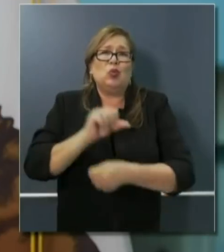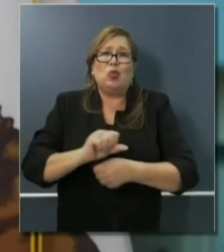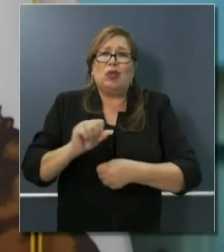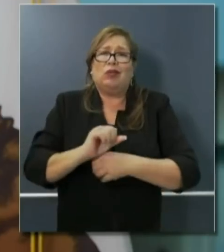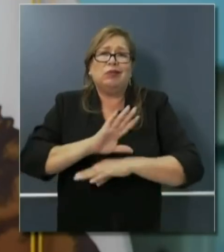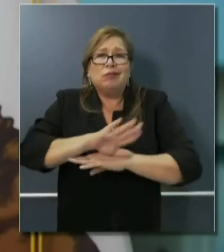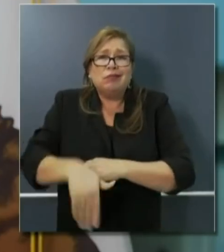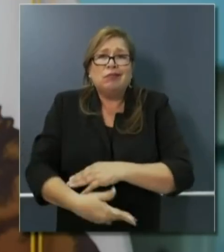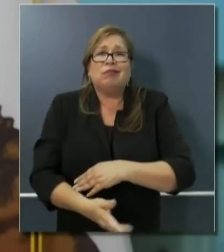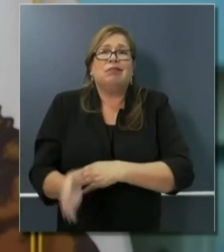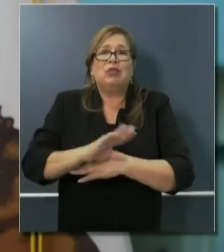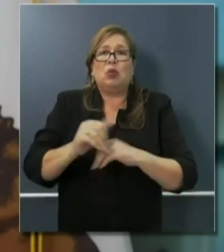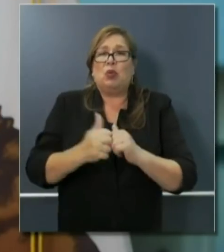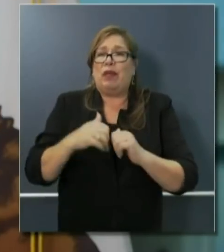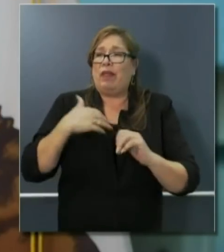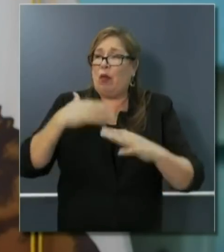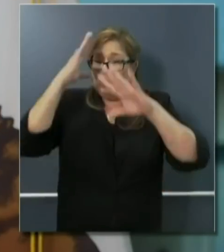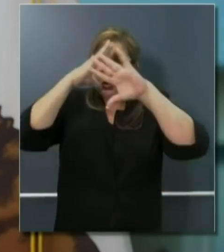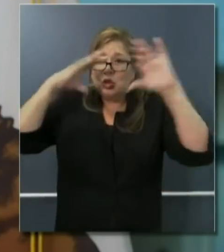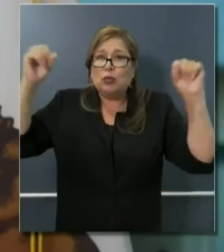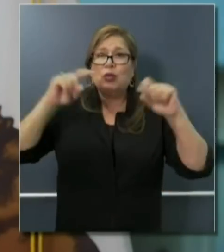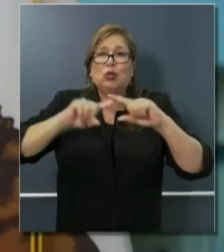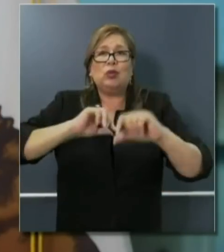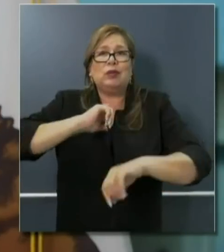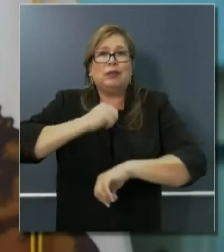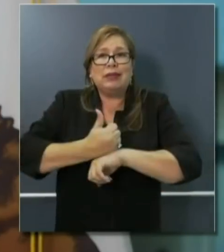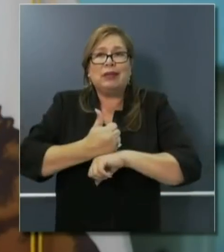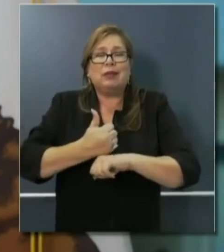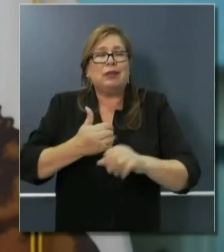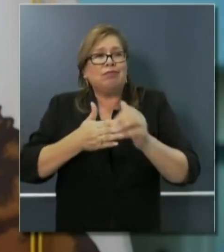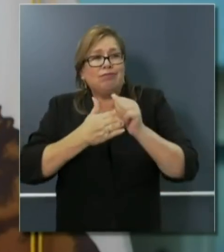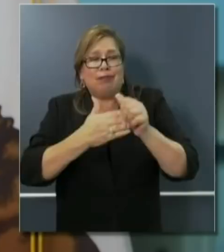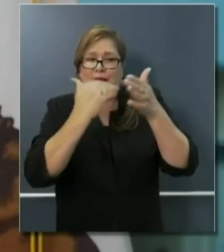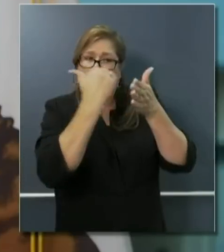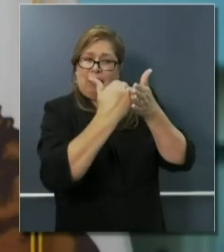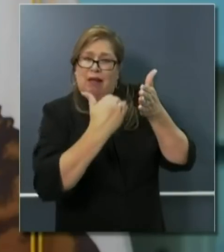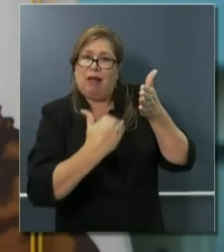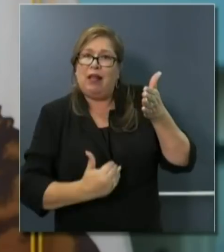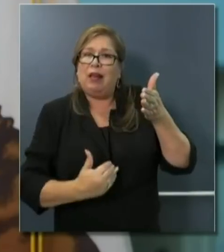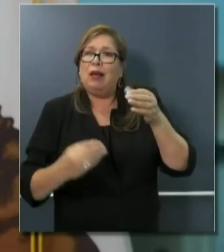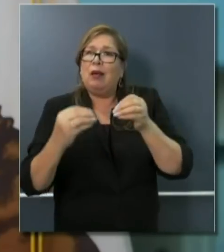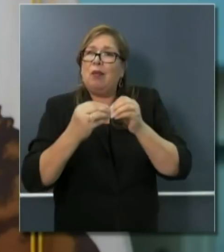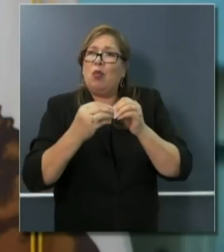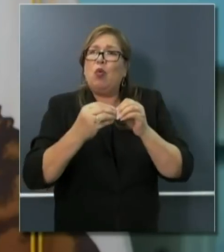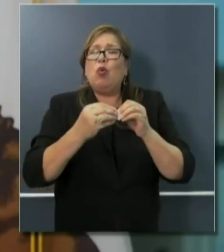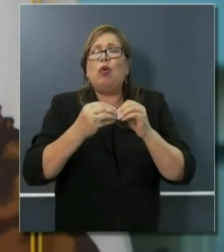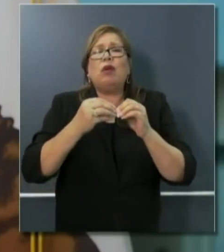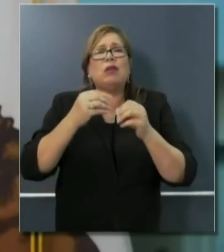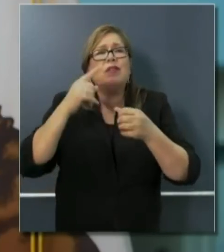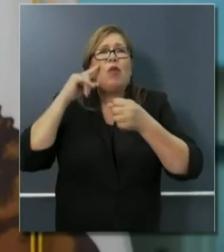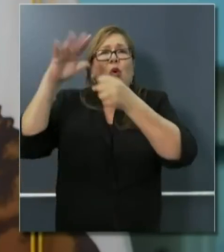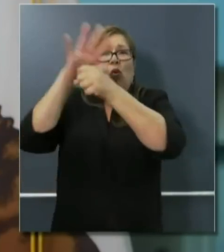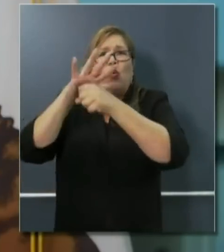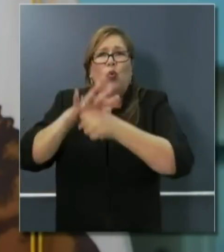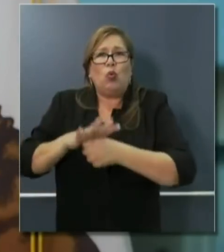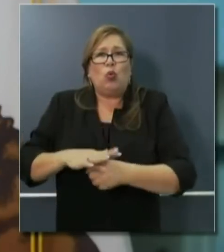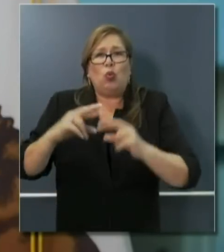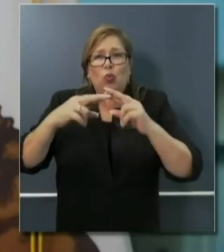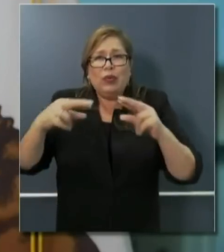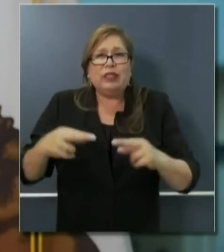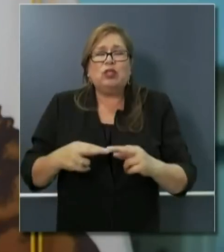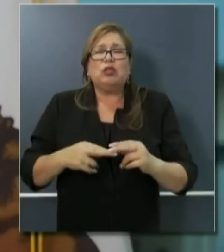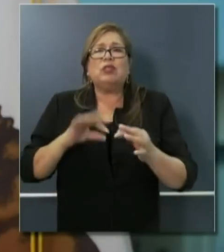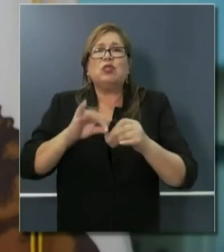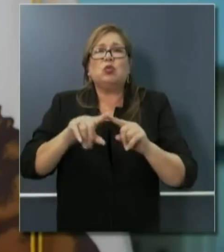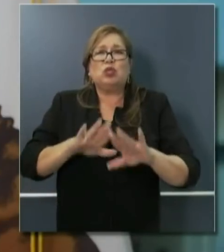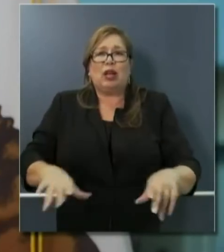superintendent to put out new guidelines, a little bit more prescriptive and more regionalized guidelines on the childcare space. I